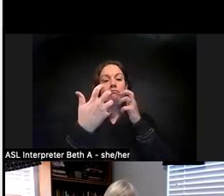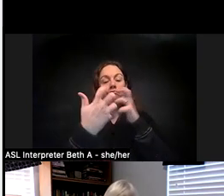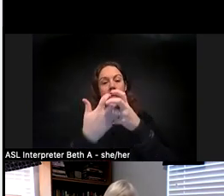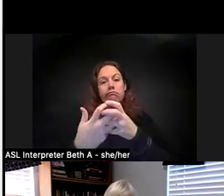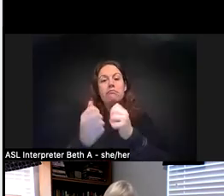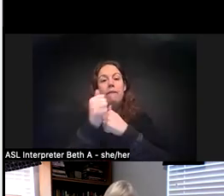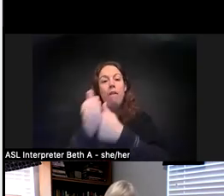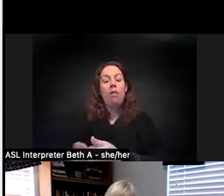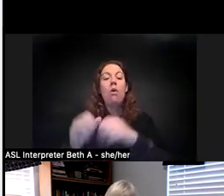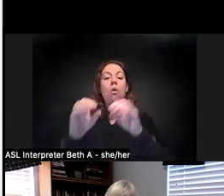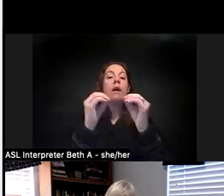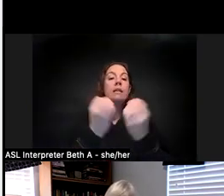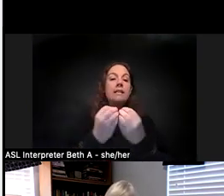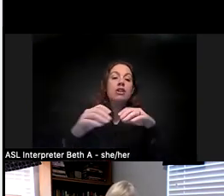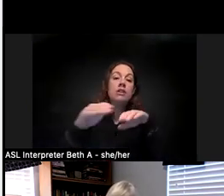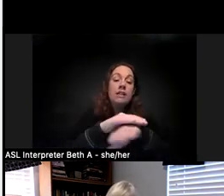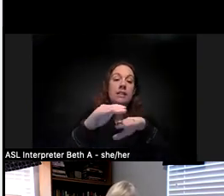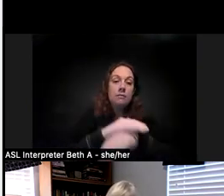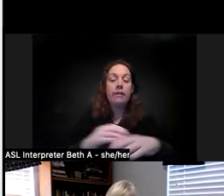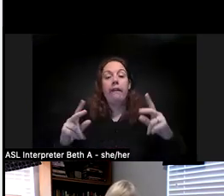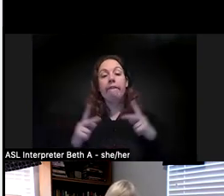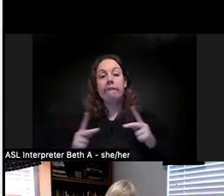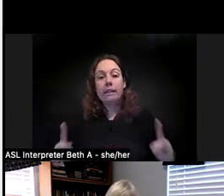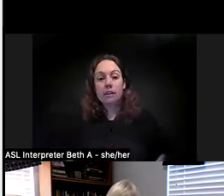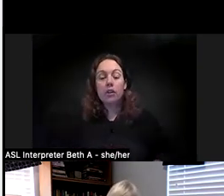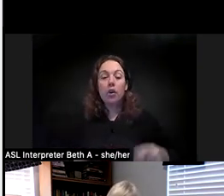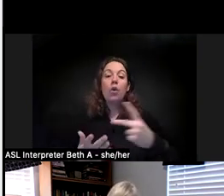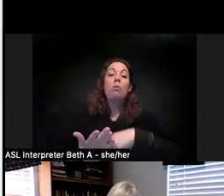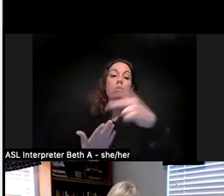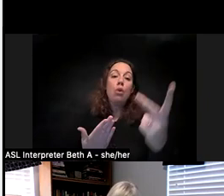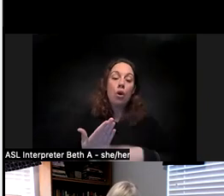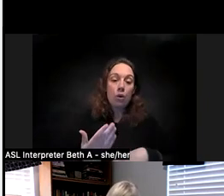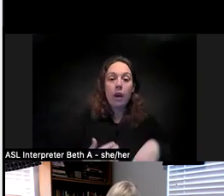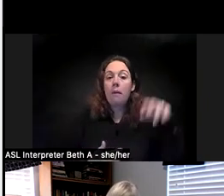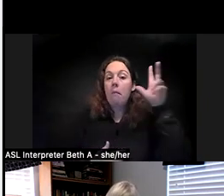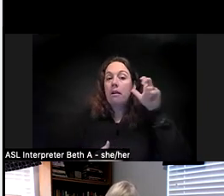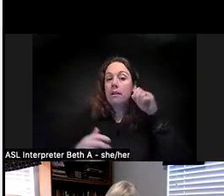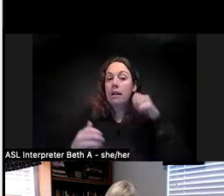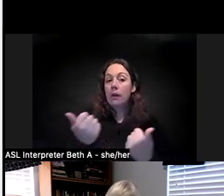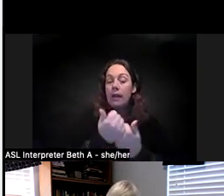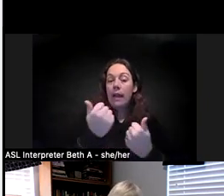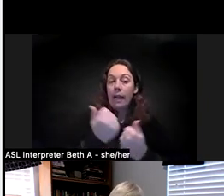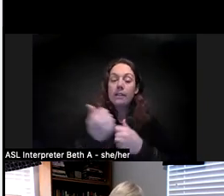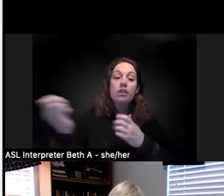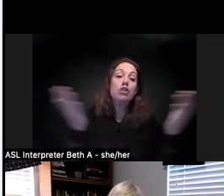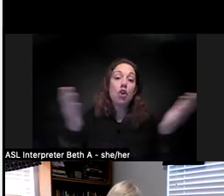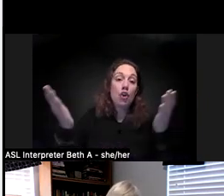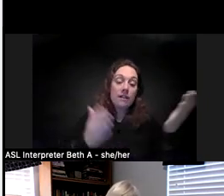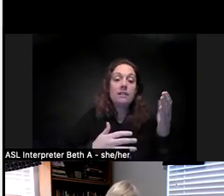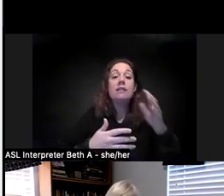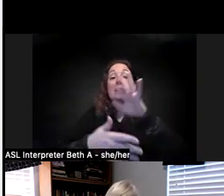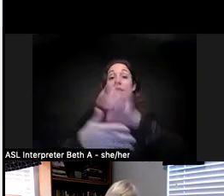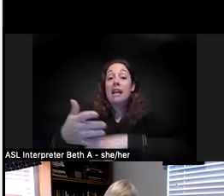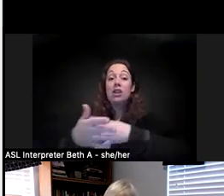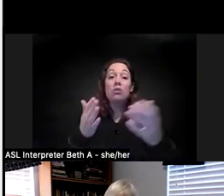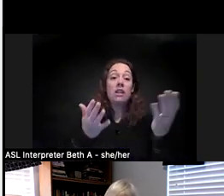physical, the program, the auxiliary aids and services, the scheduling services, as well as reservations, all can be up